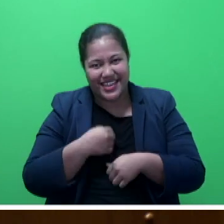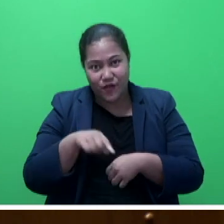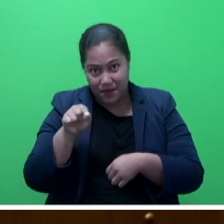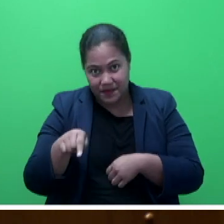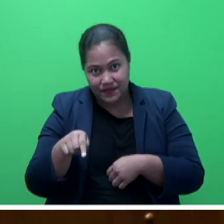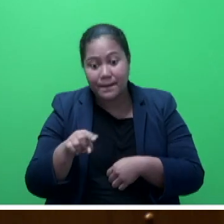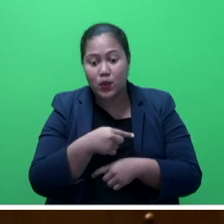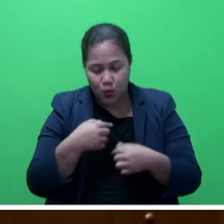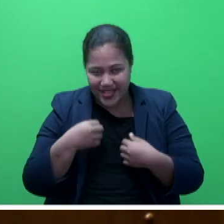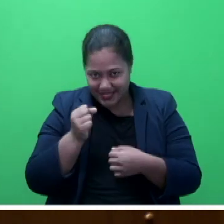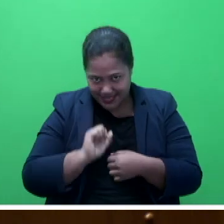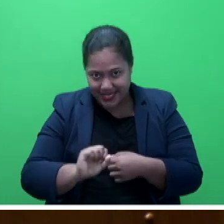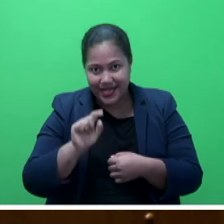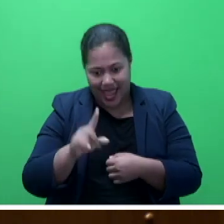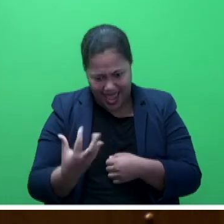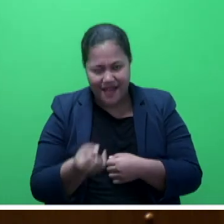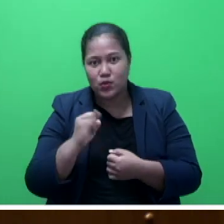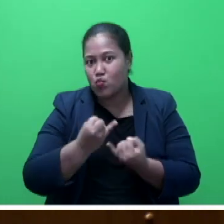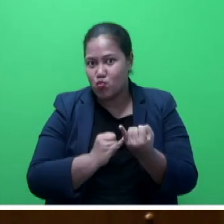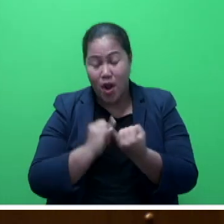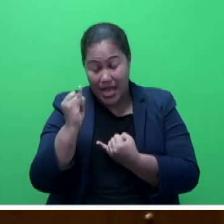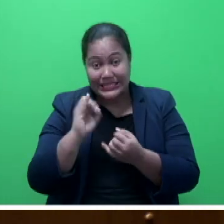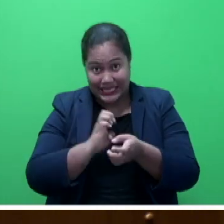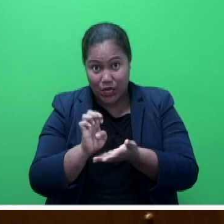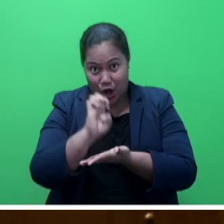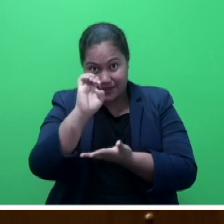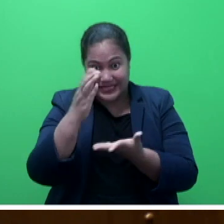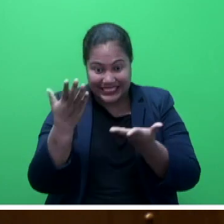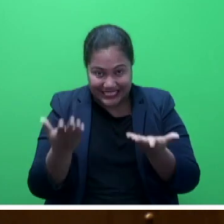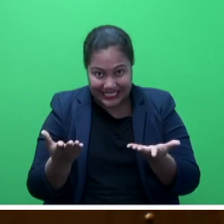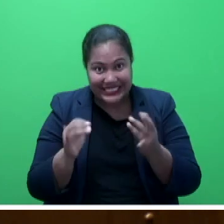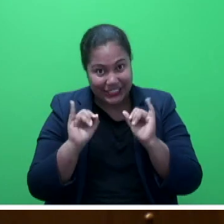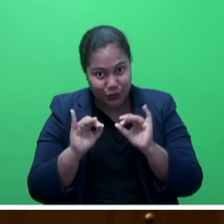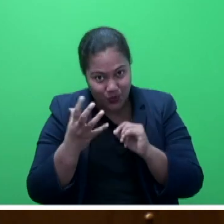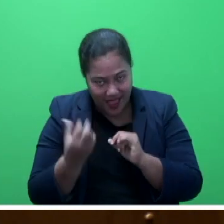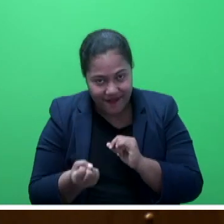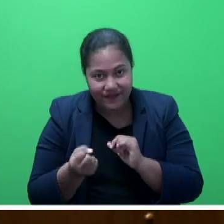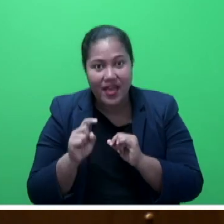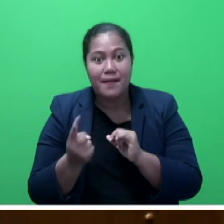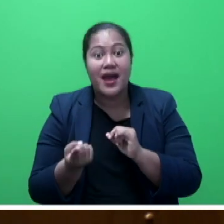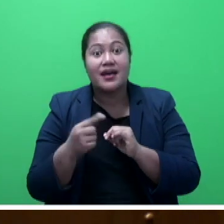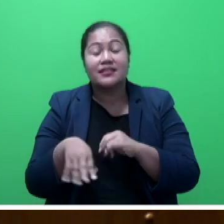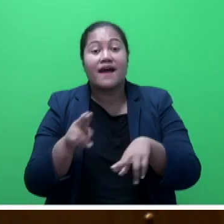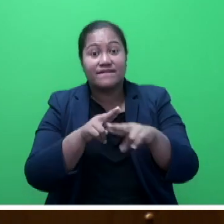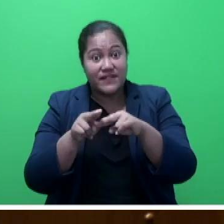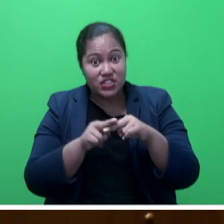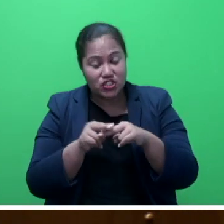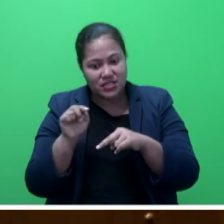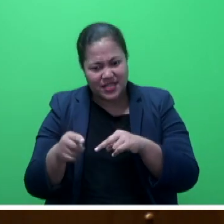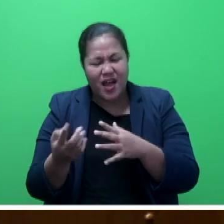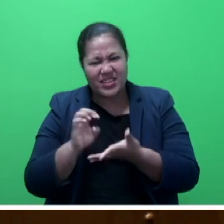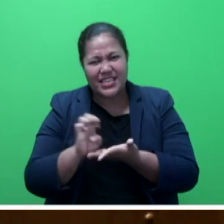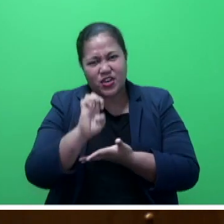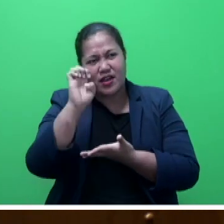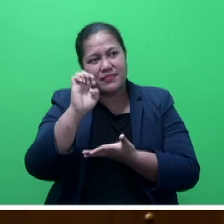are still enduring the worst global economic recession since the Great Depression. Fiji's initial economic contraction now stands